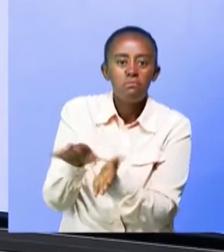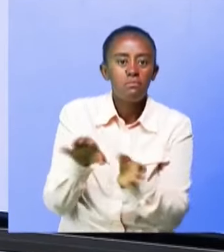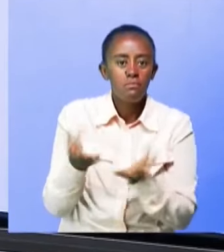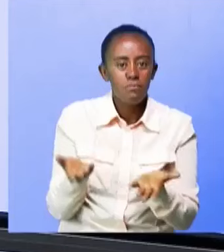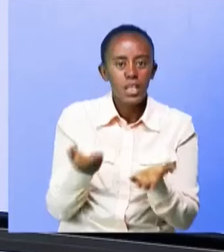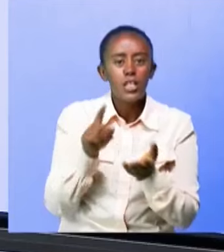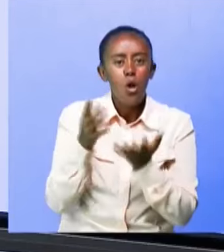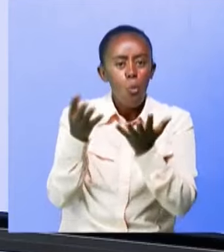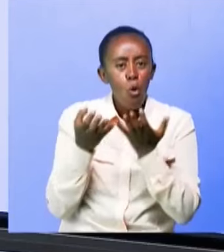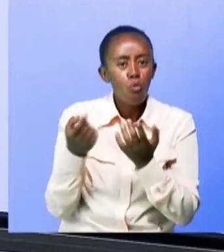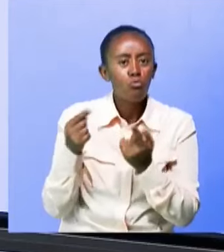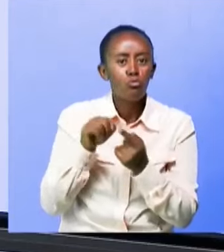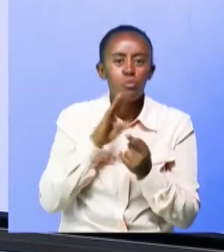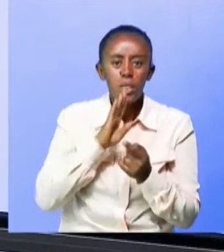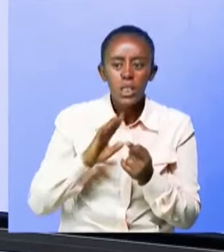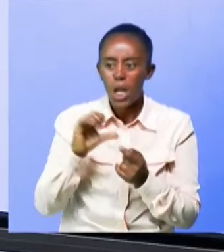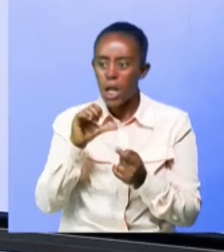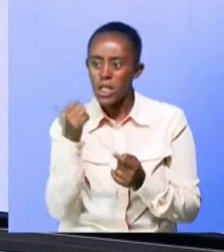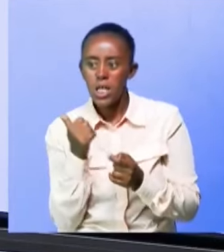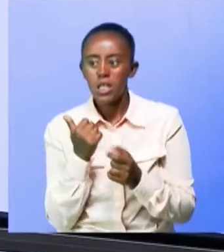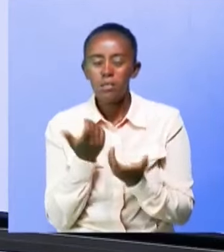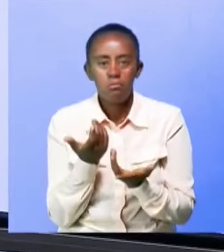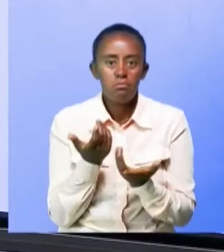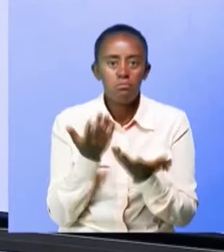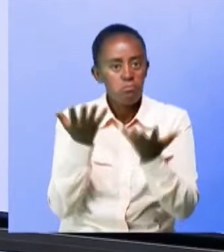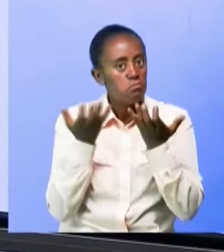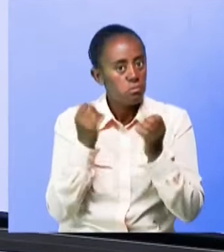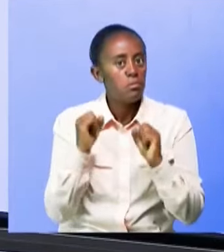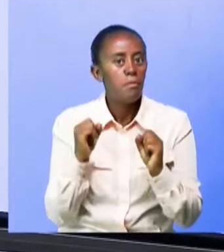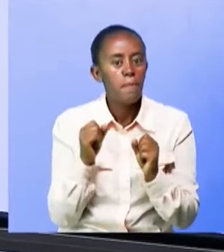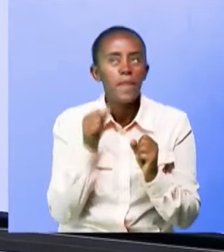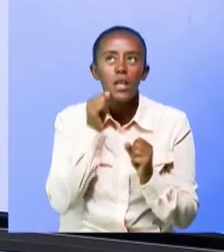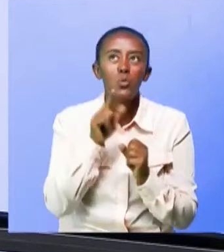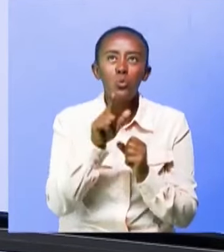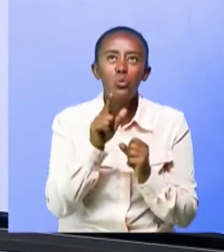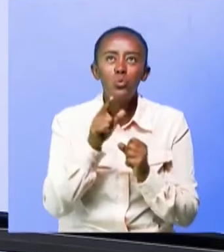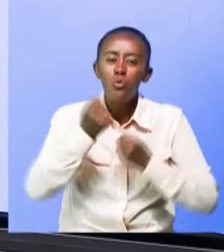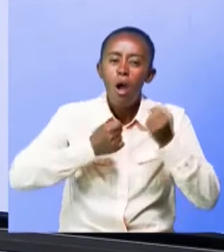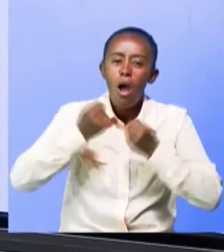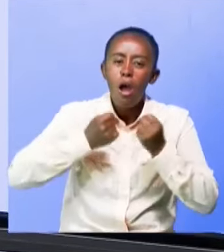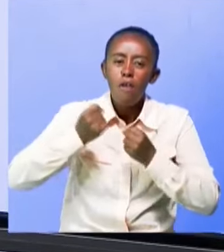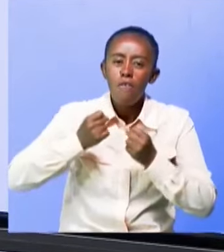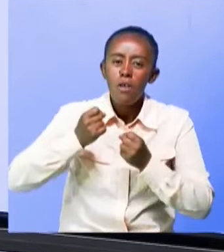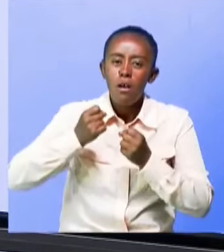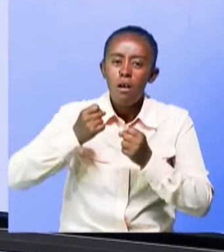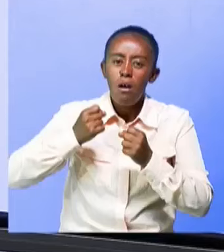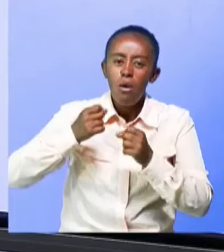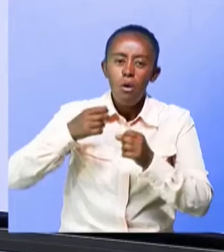be another kind of activity maybe, yeah? She wants to drive high track,